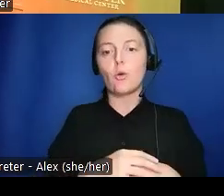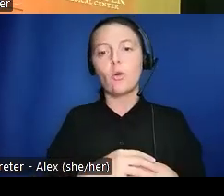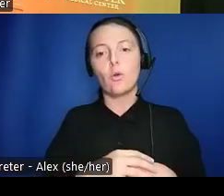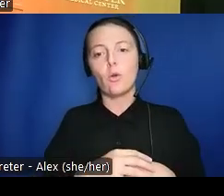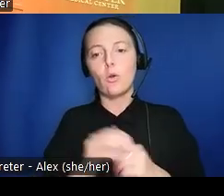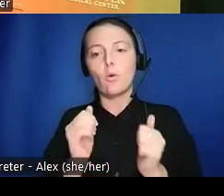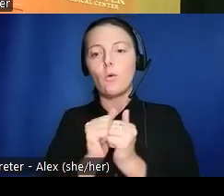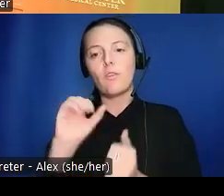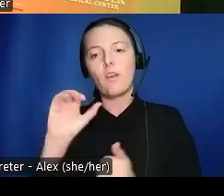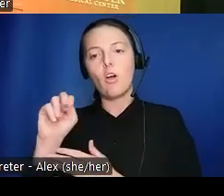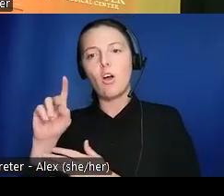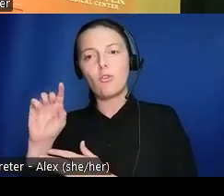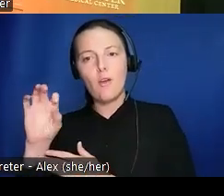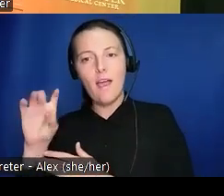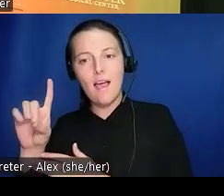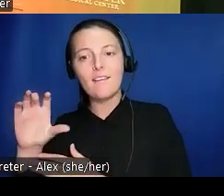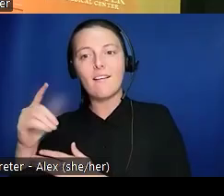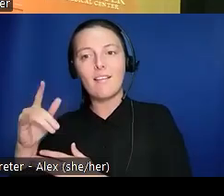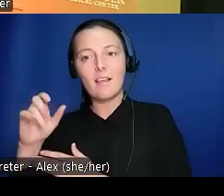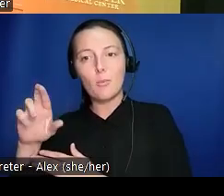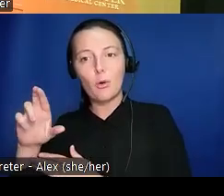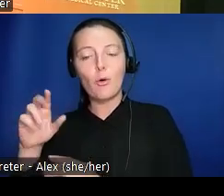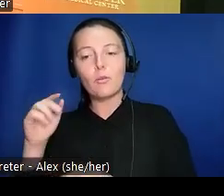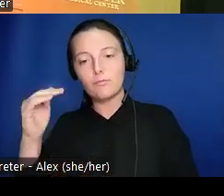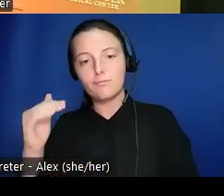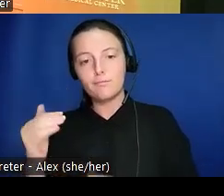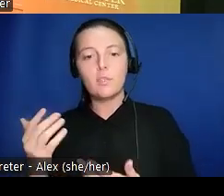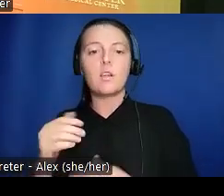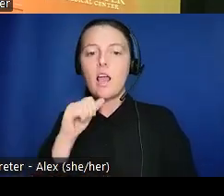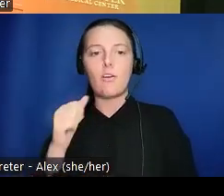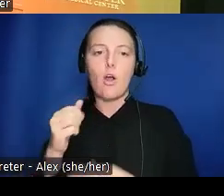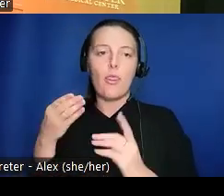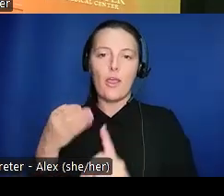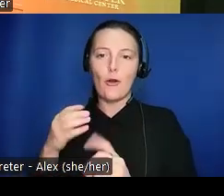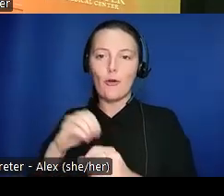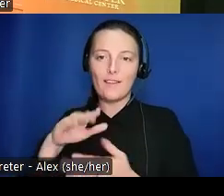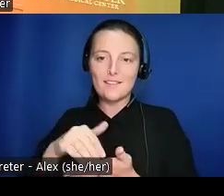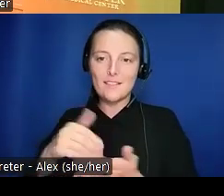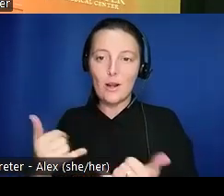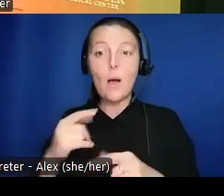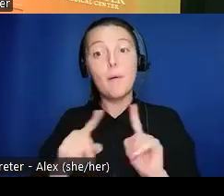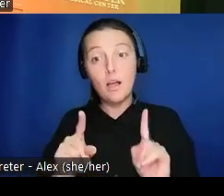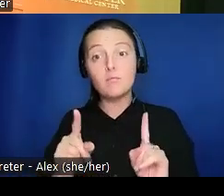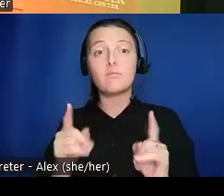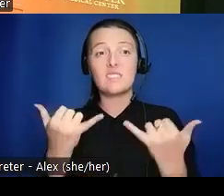no longer at the medical center. So there's still a lot of work that should be done.